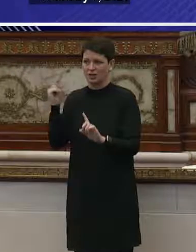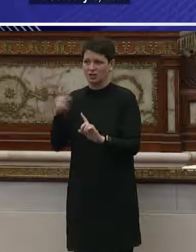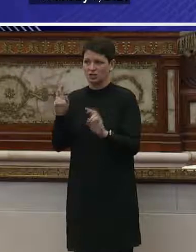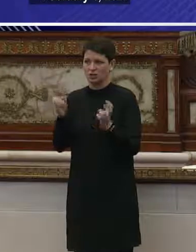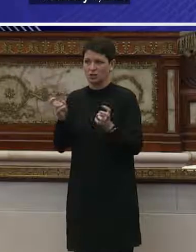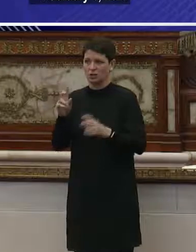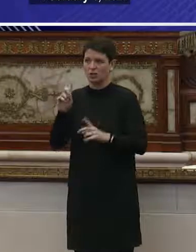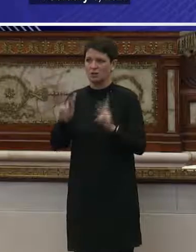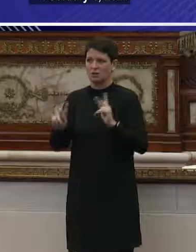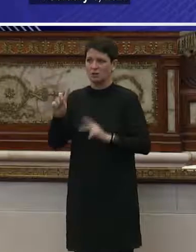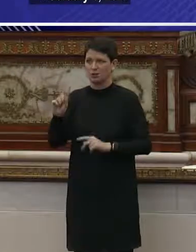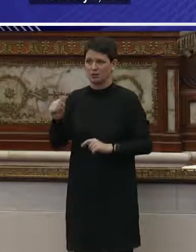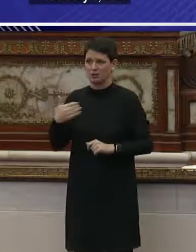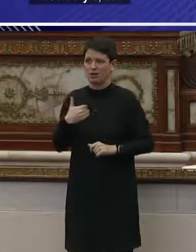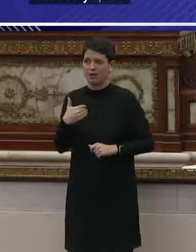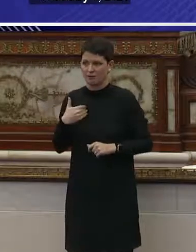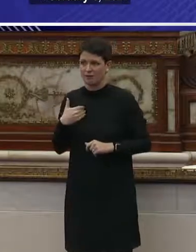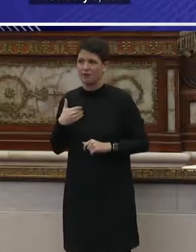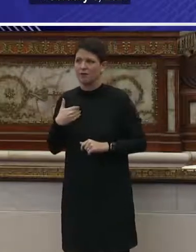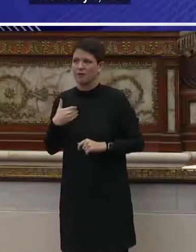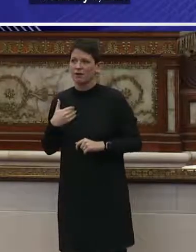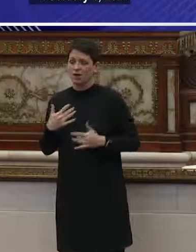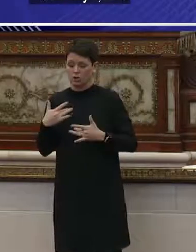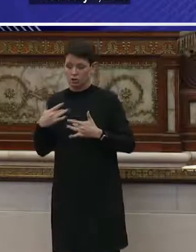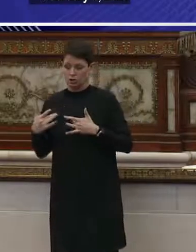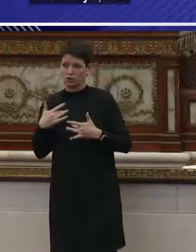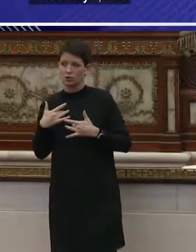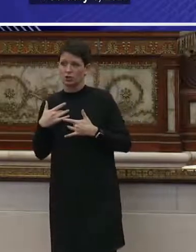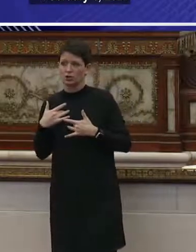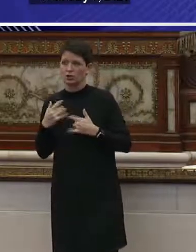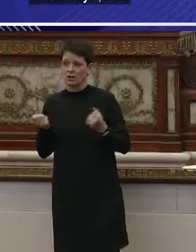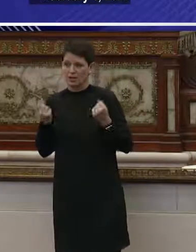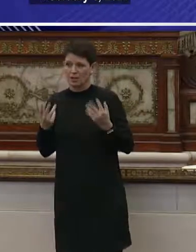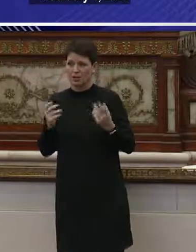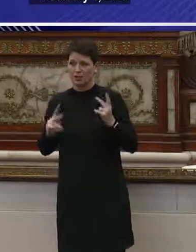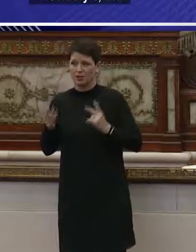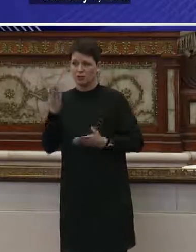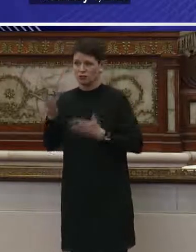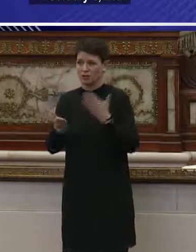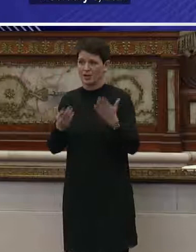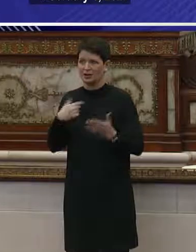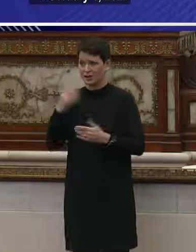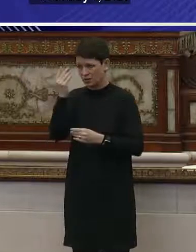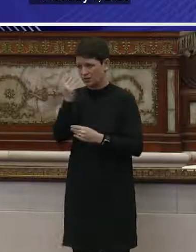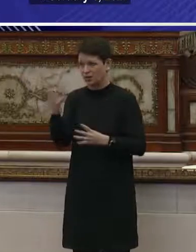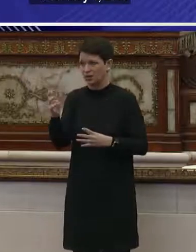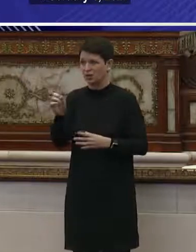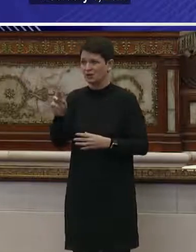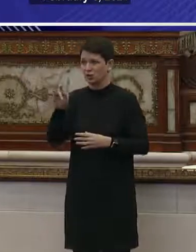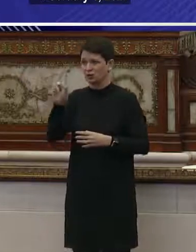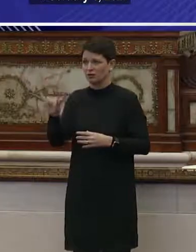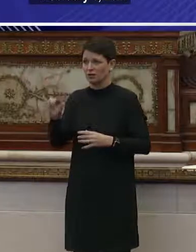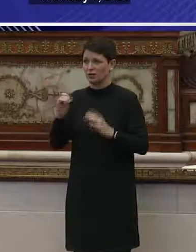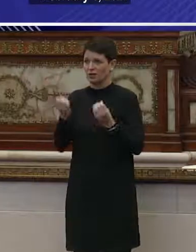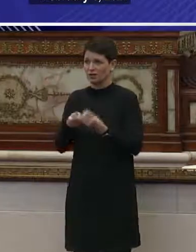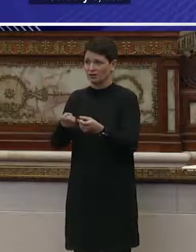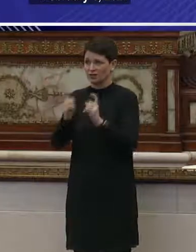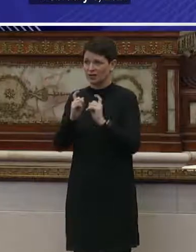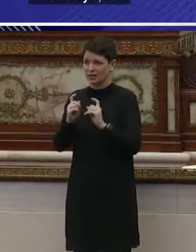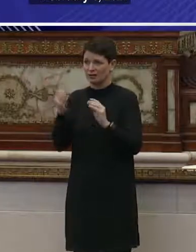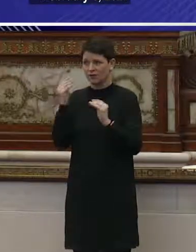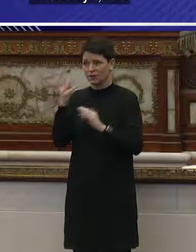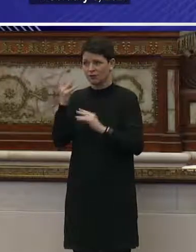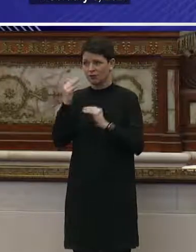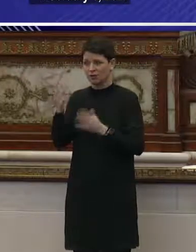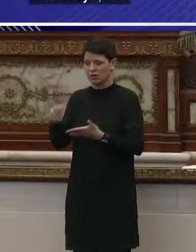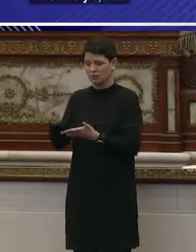people with disabilities and the concerns that a number of people have raised. I do have to say that Dr. Farley's office did provide some information that